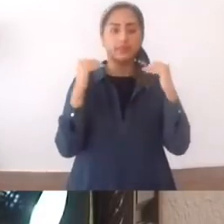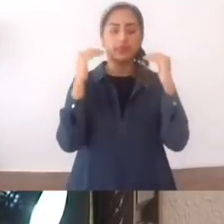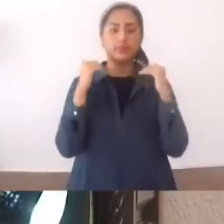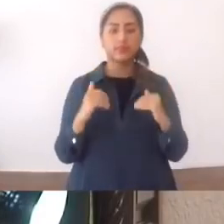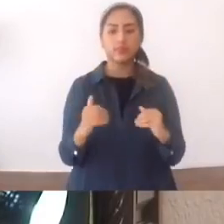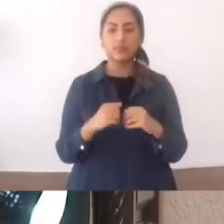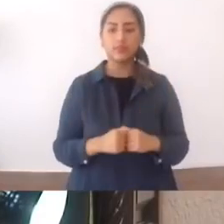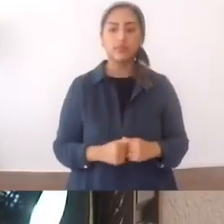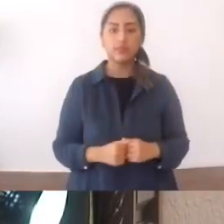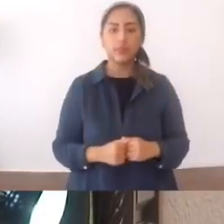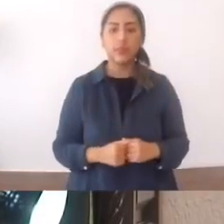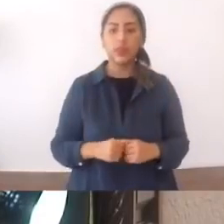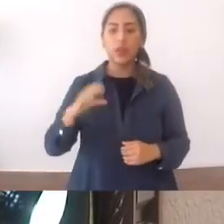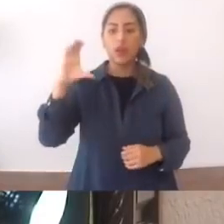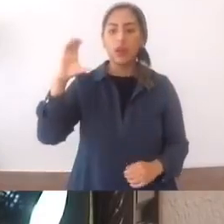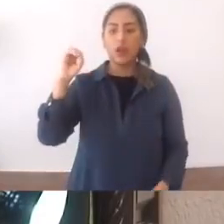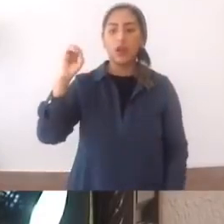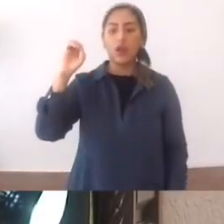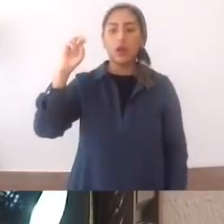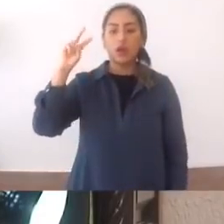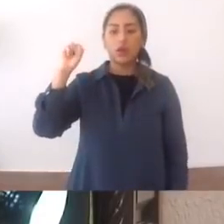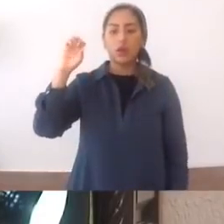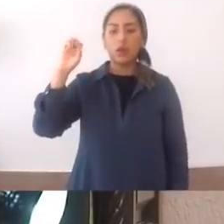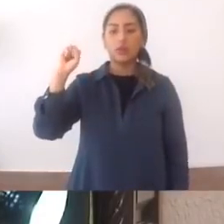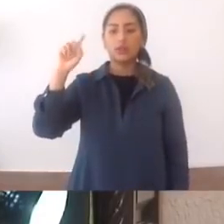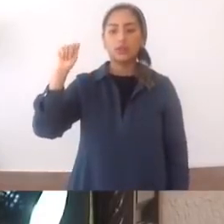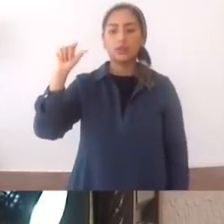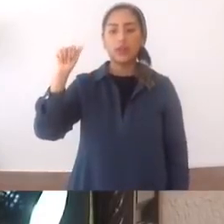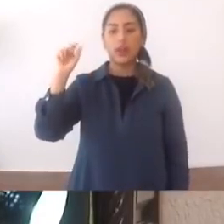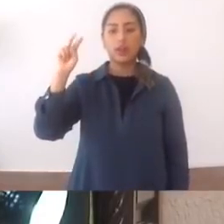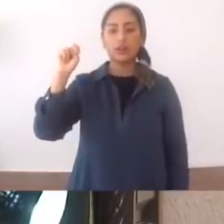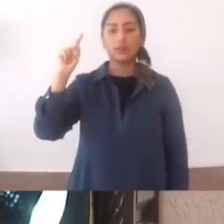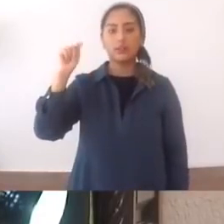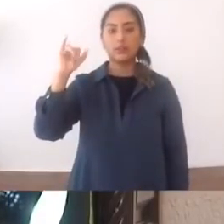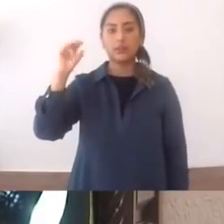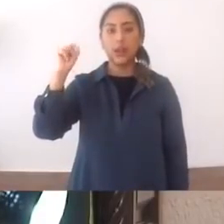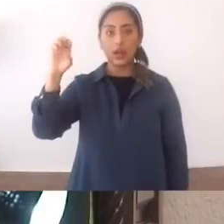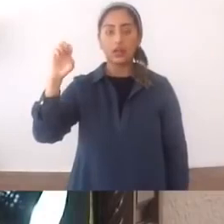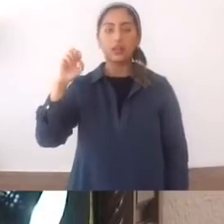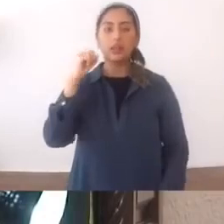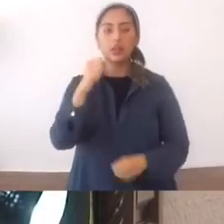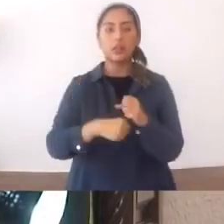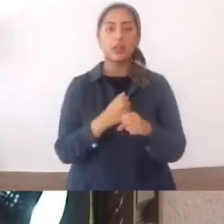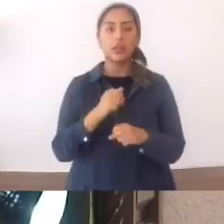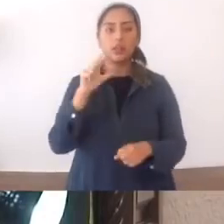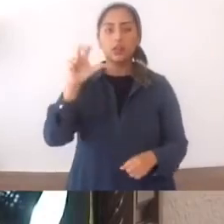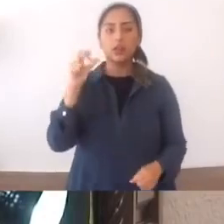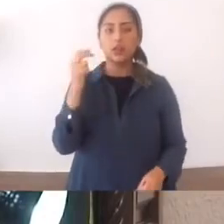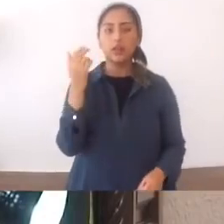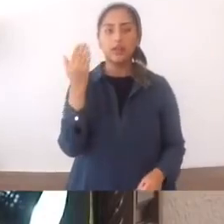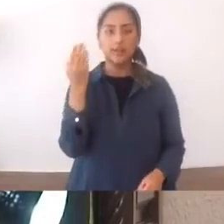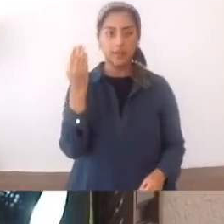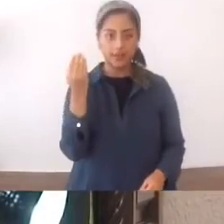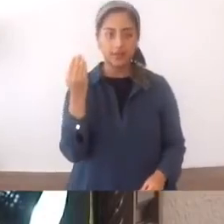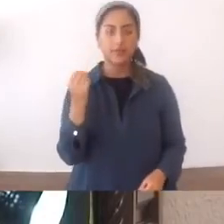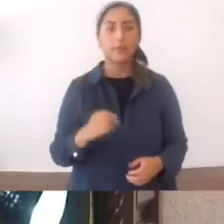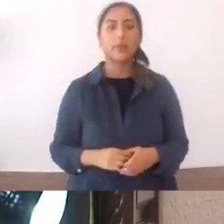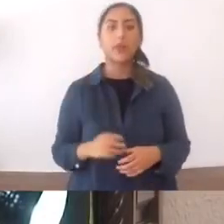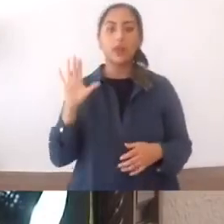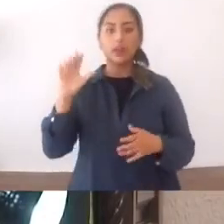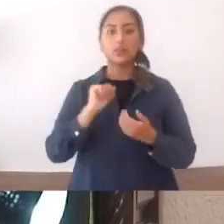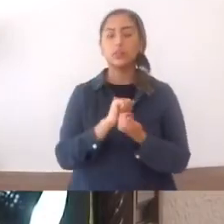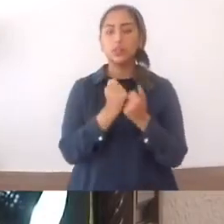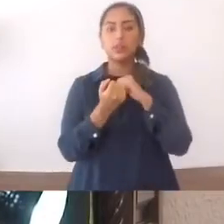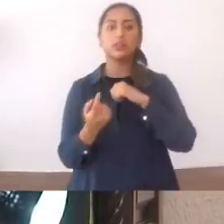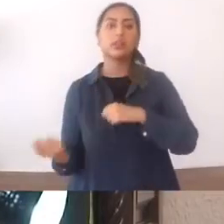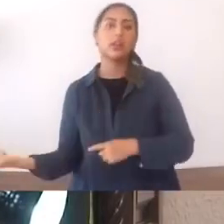to. Ahora, Now, Constantino en el año 315 Constantine in the year 315,